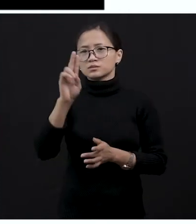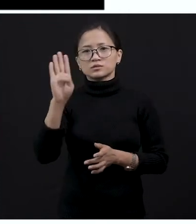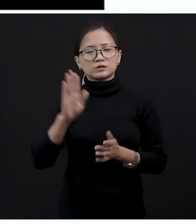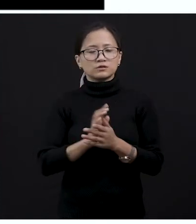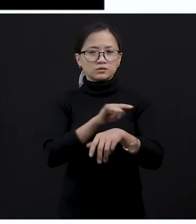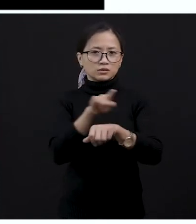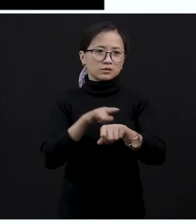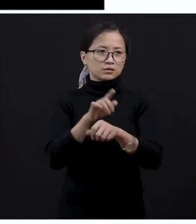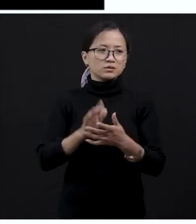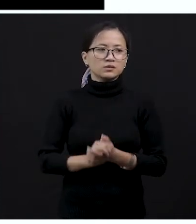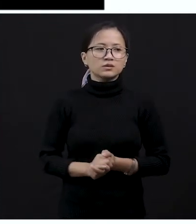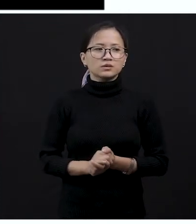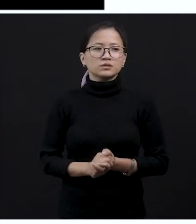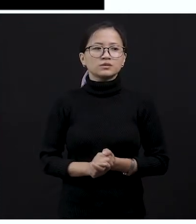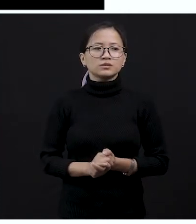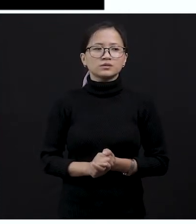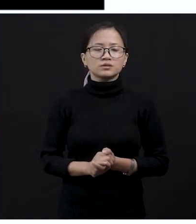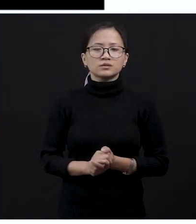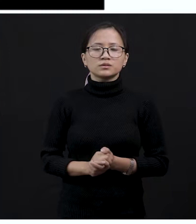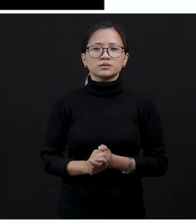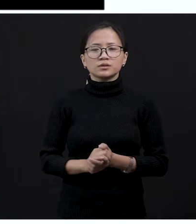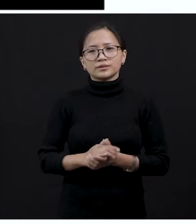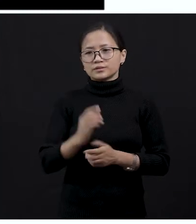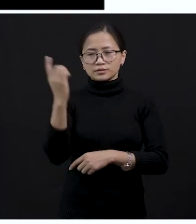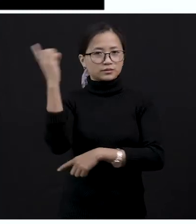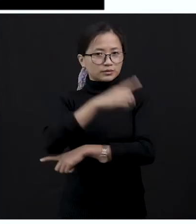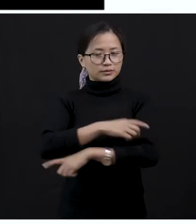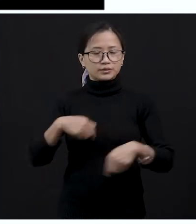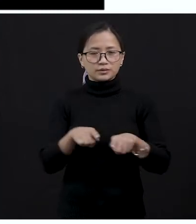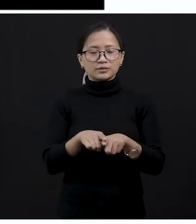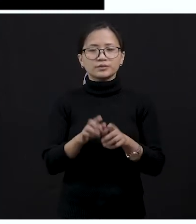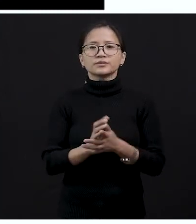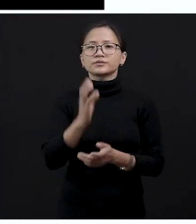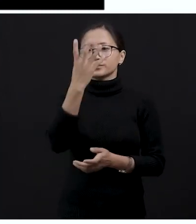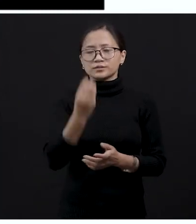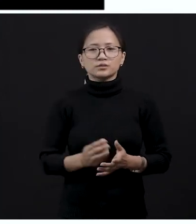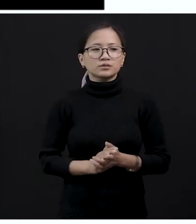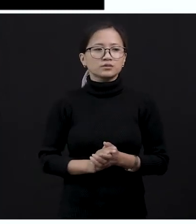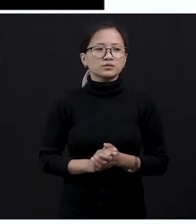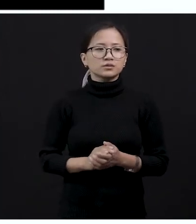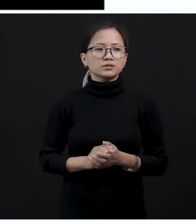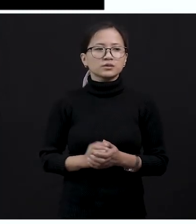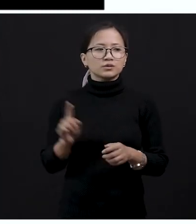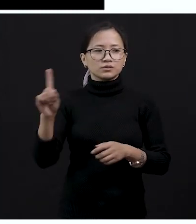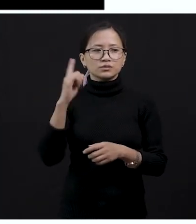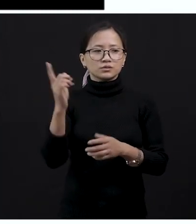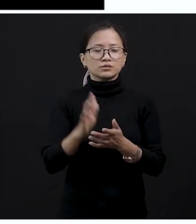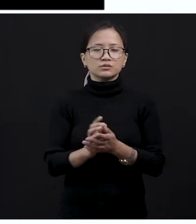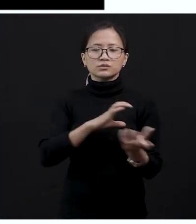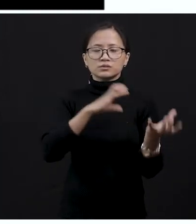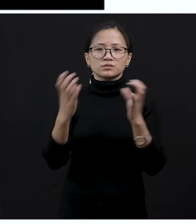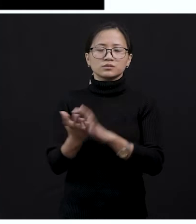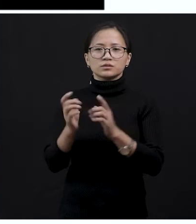24 hours. Rotation causes day and night. Rotation also changes the